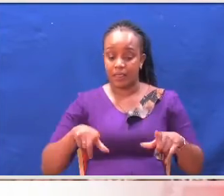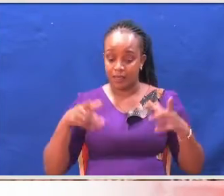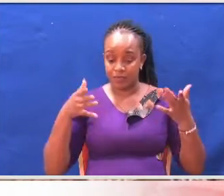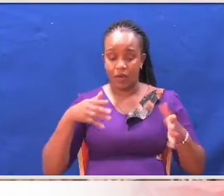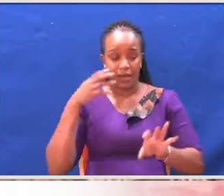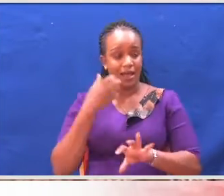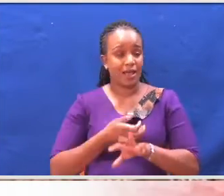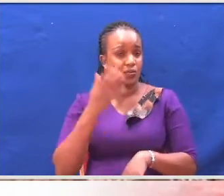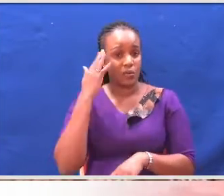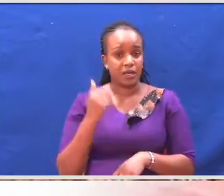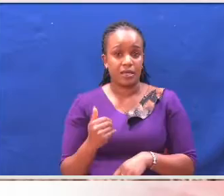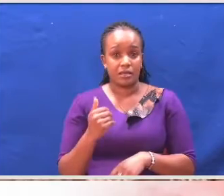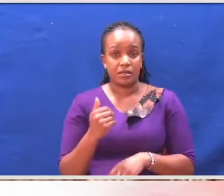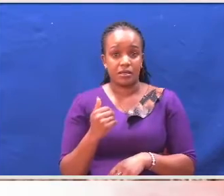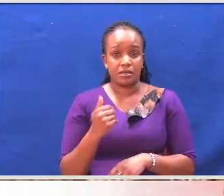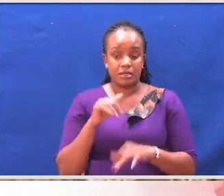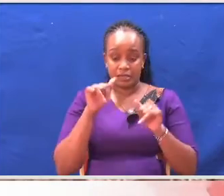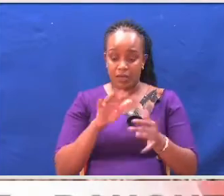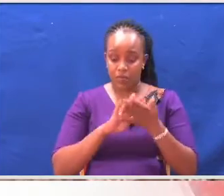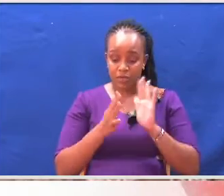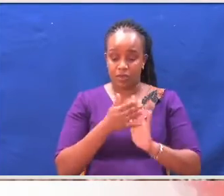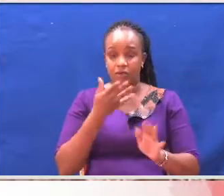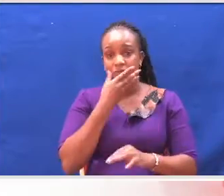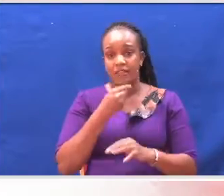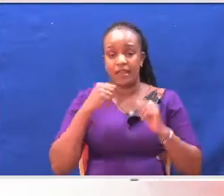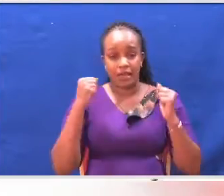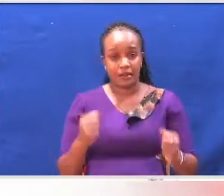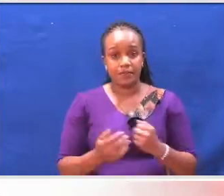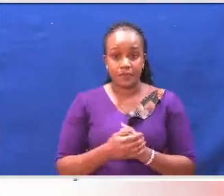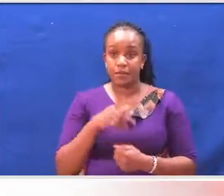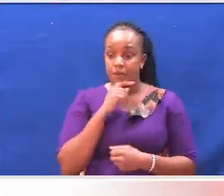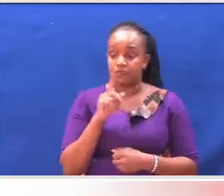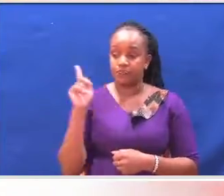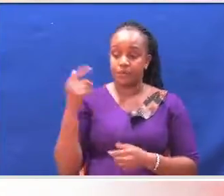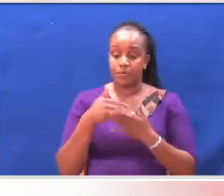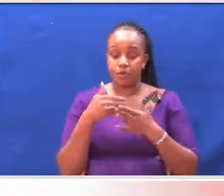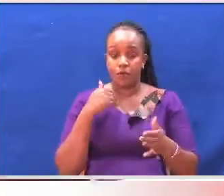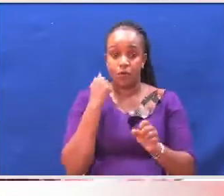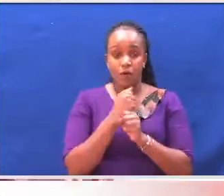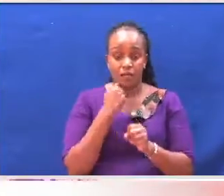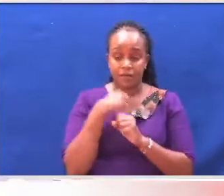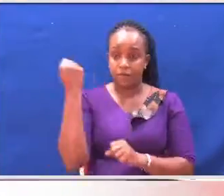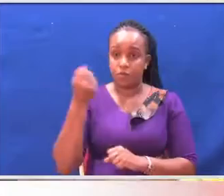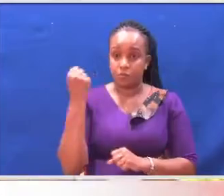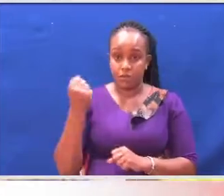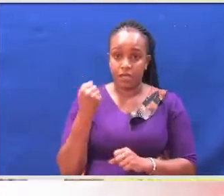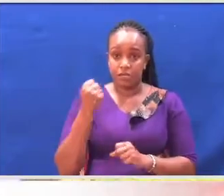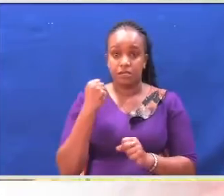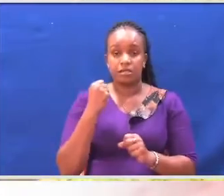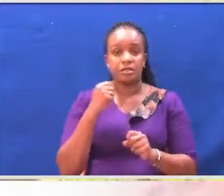kwa sababu staying without dad. The late Alachu was a former employee of Mumias Sugar Company, having served in the company